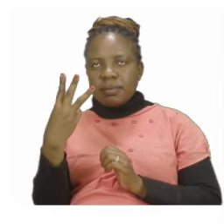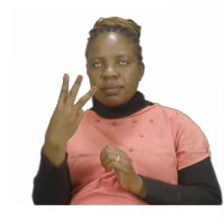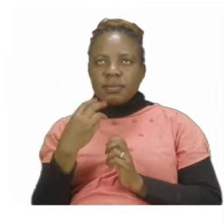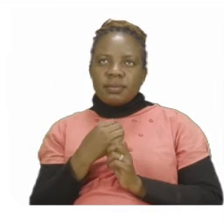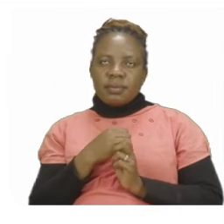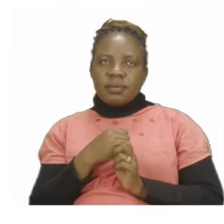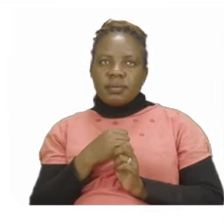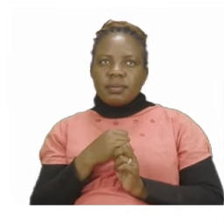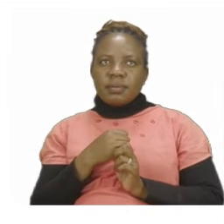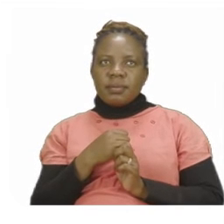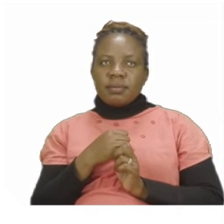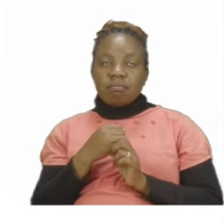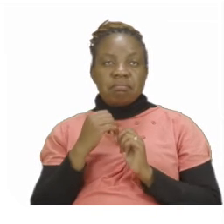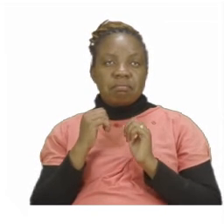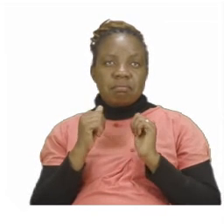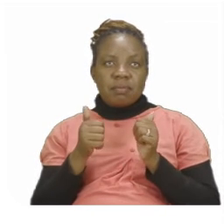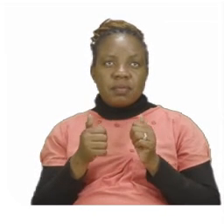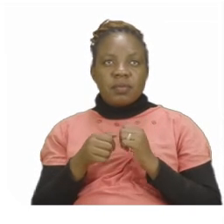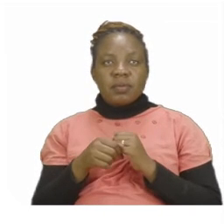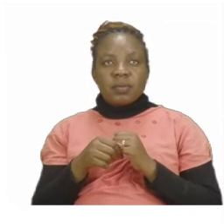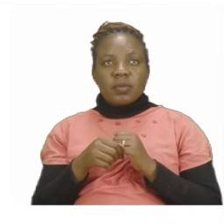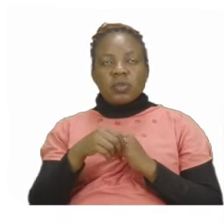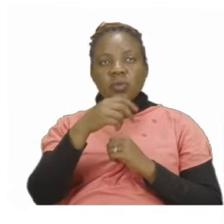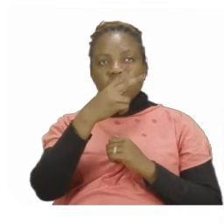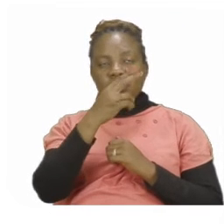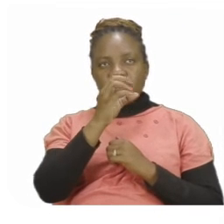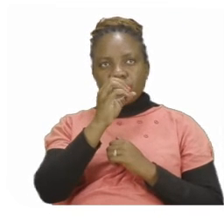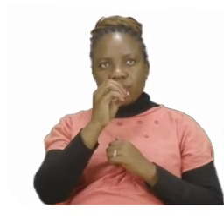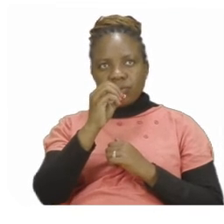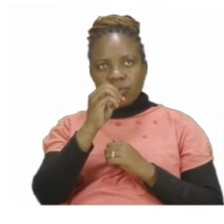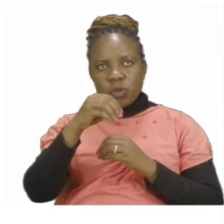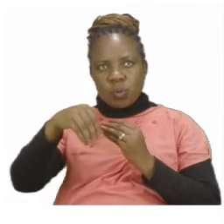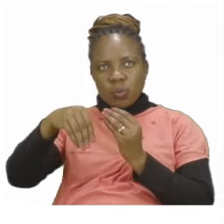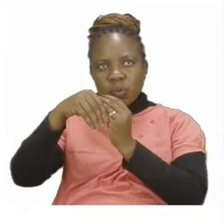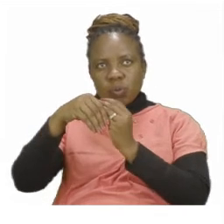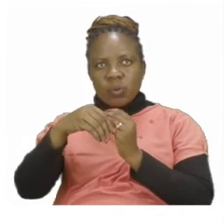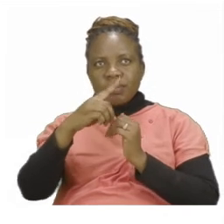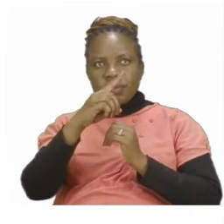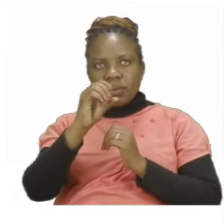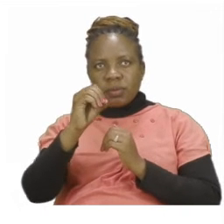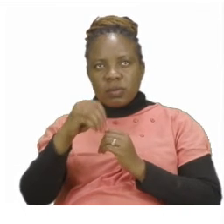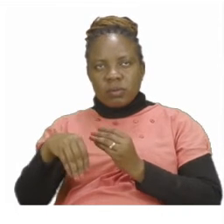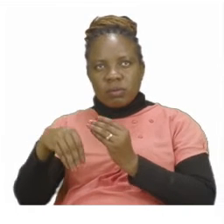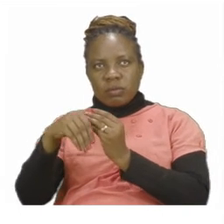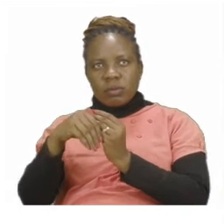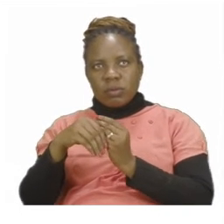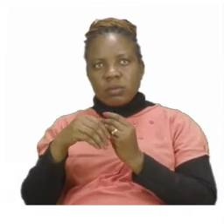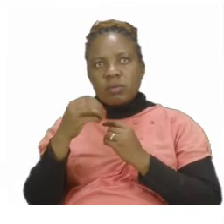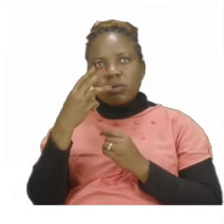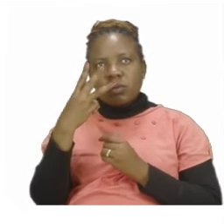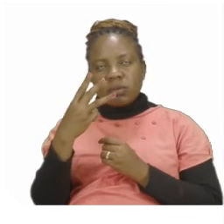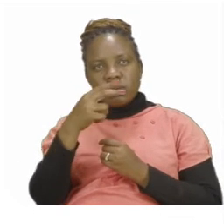213. Right. So we have to continue to build up more numbers.